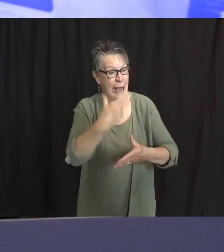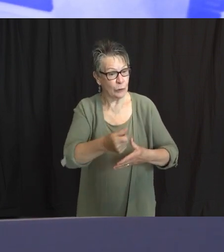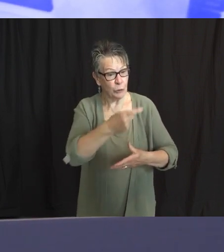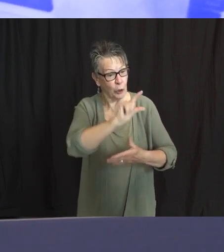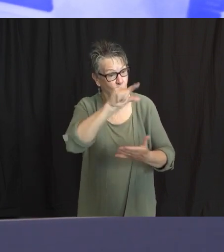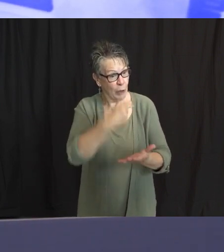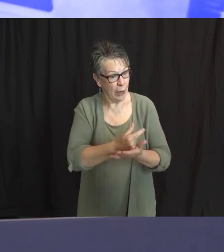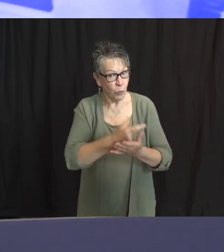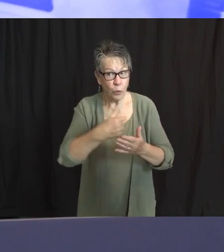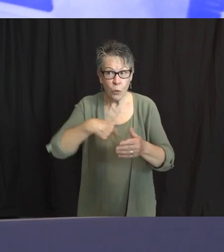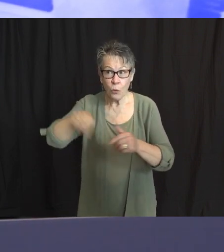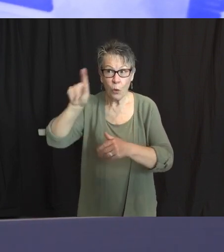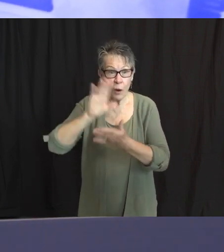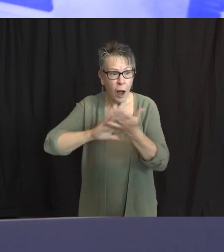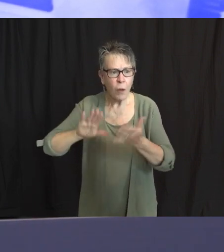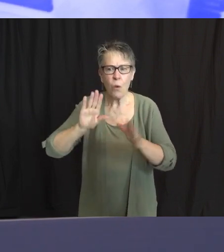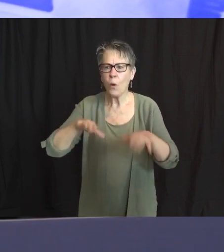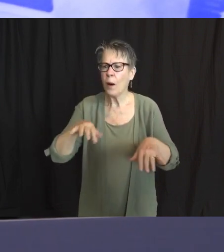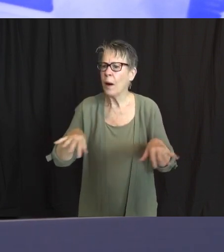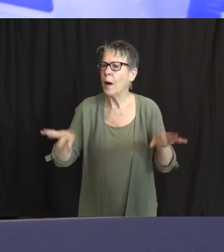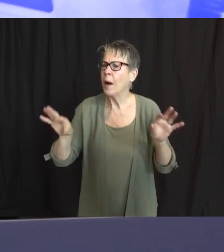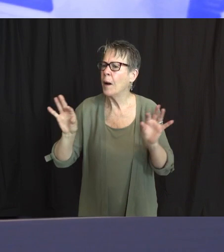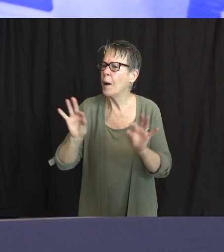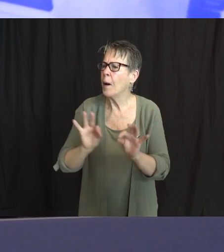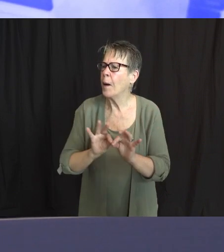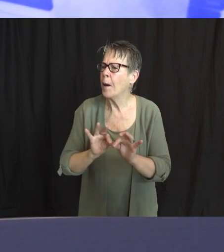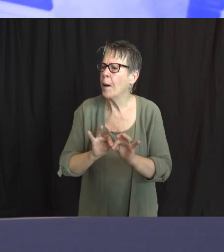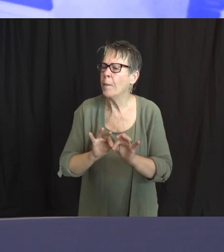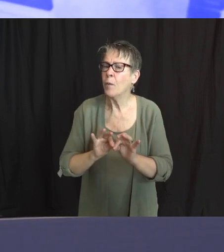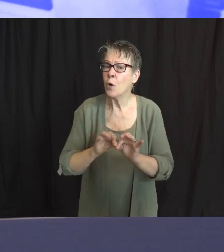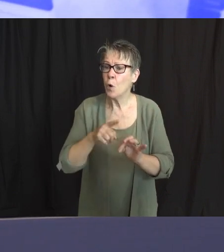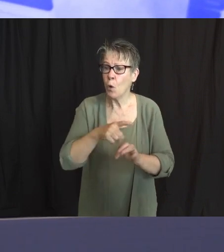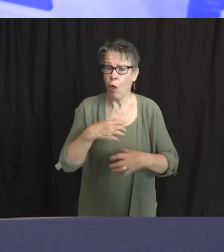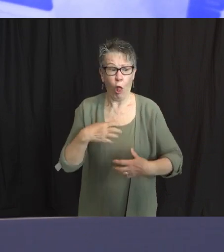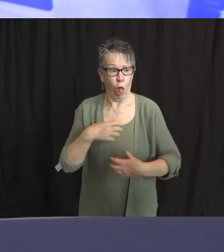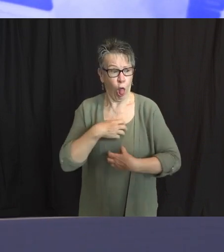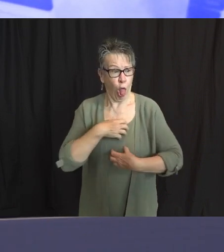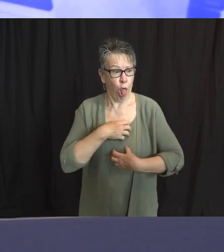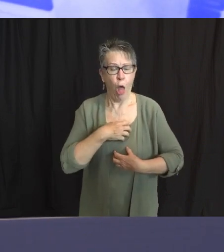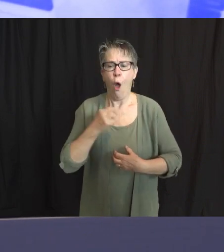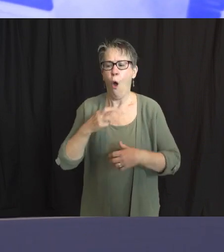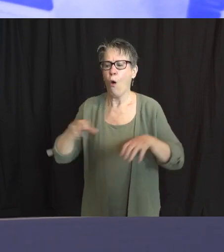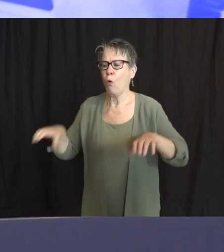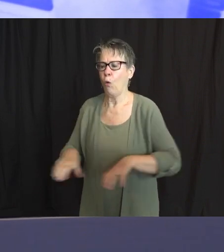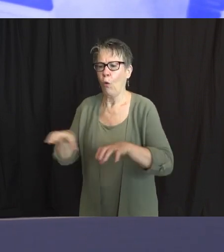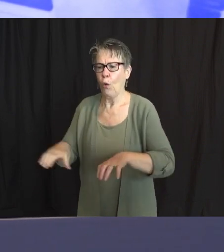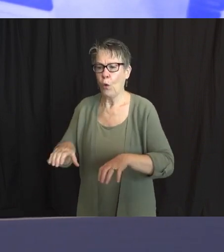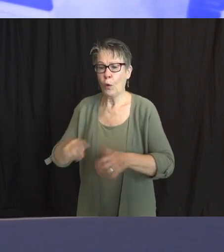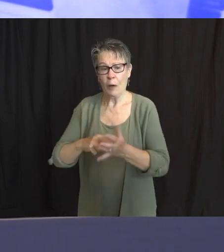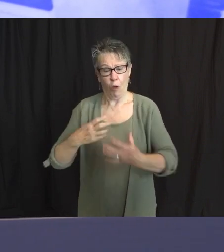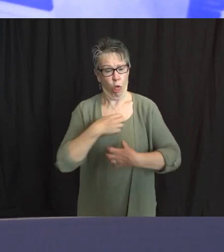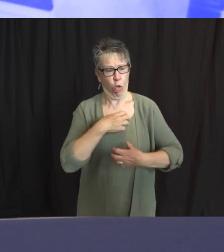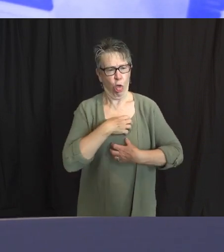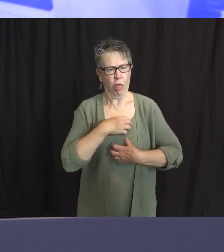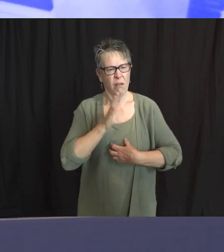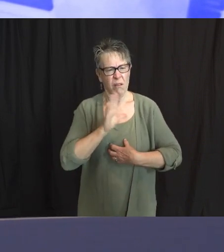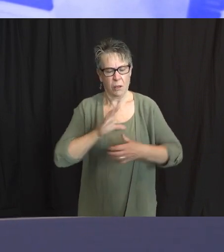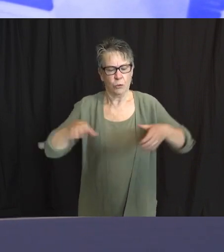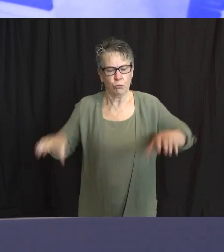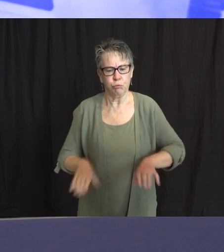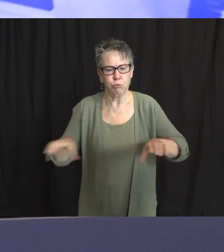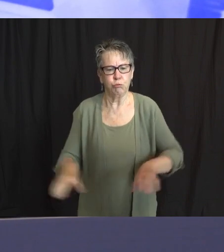wings and be the complainer? I'd hope that they become part of the team that sets New Jersey